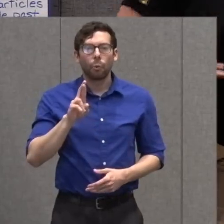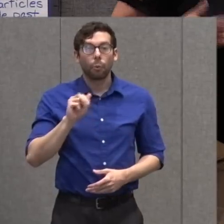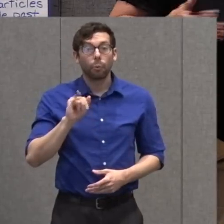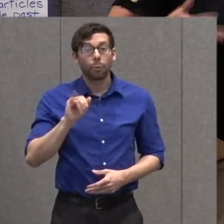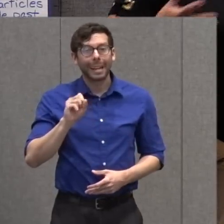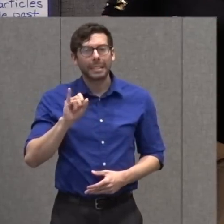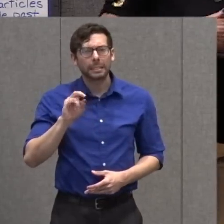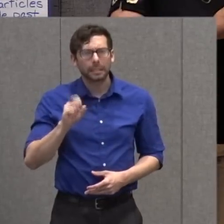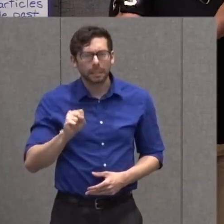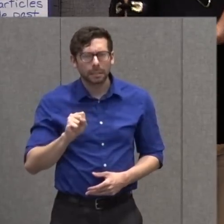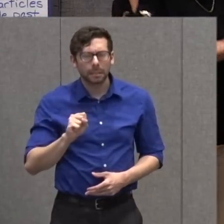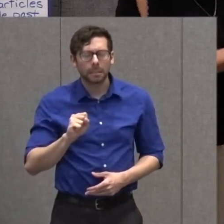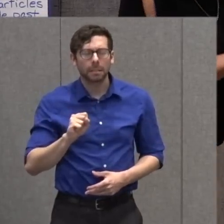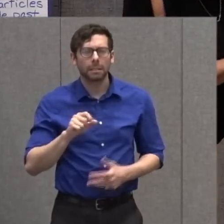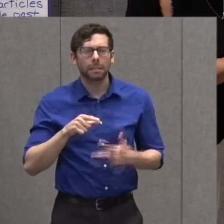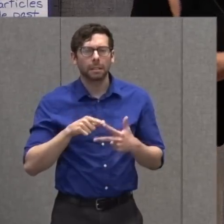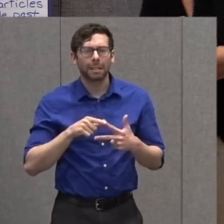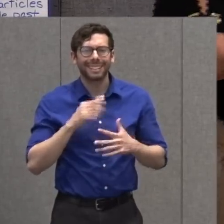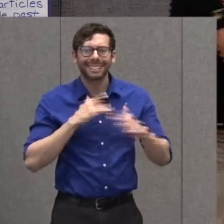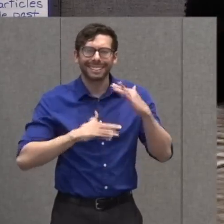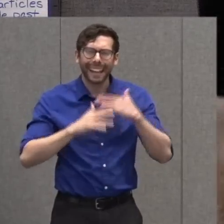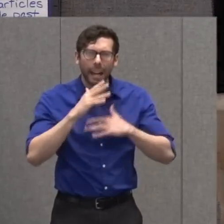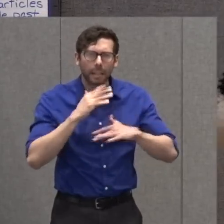liquid all interacting together.